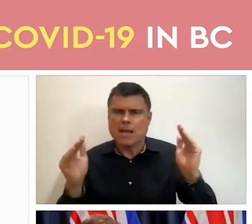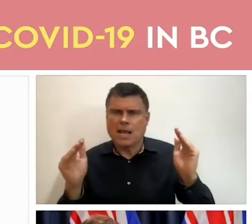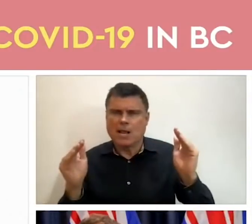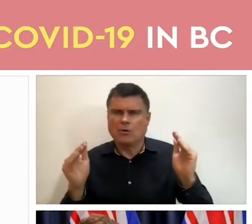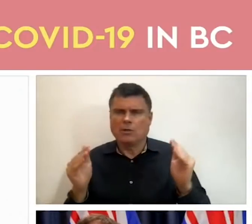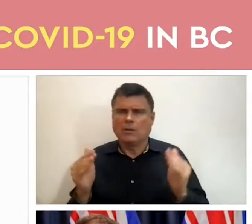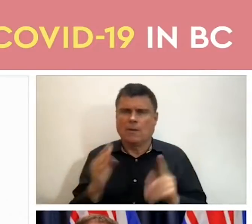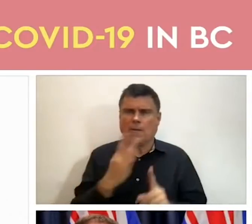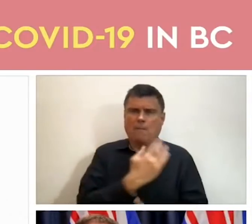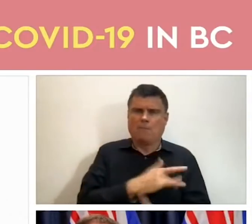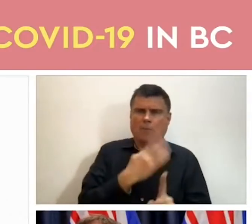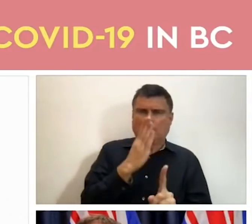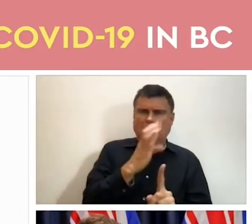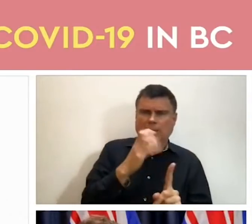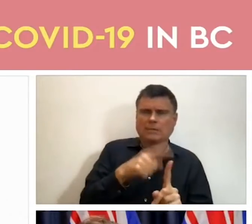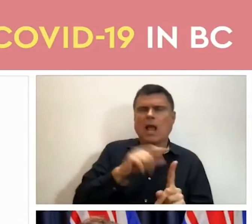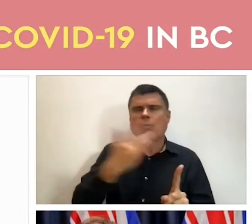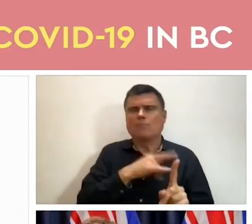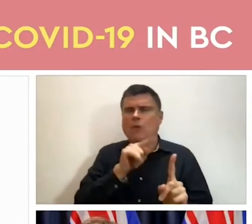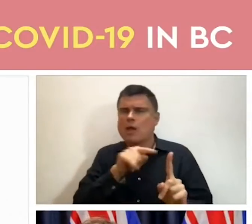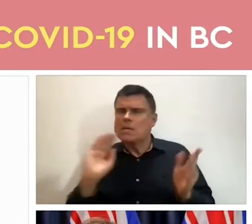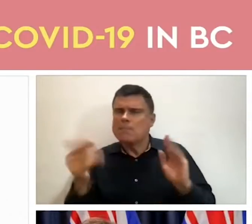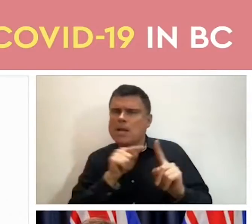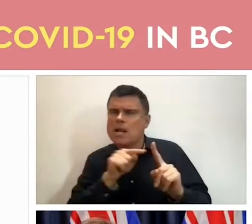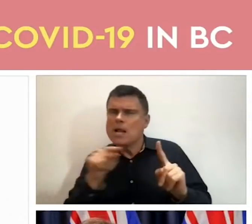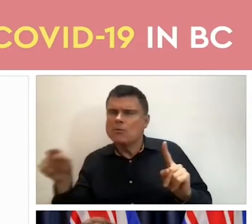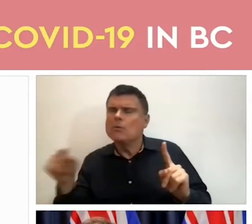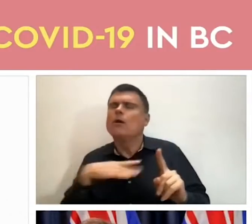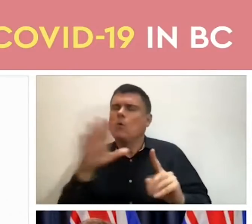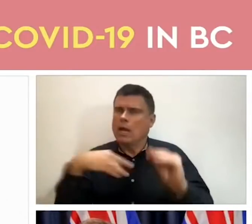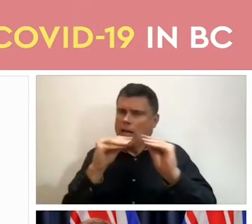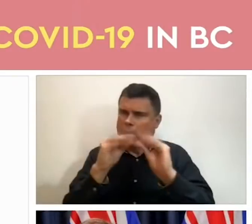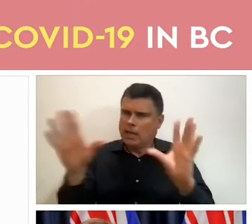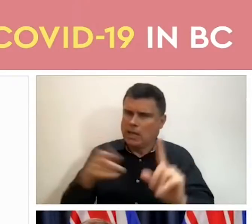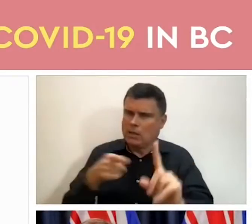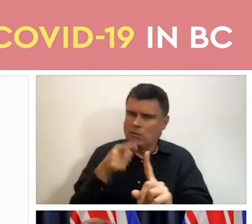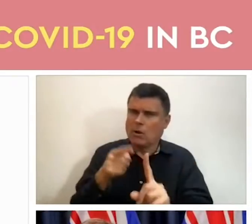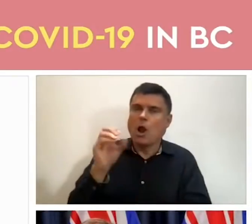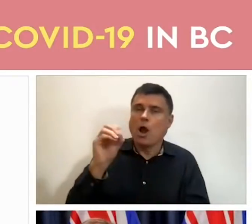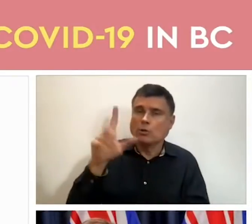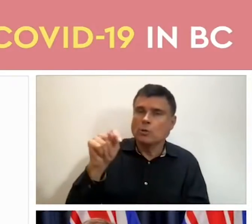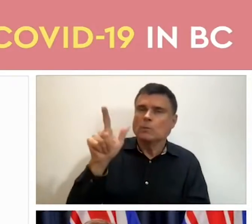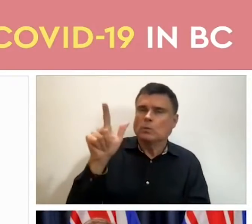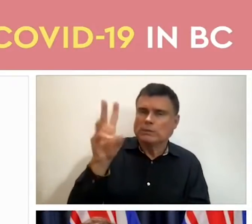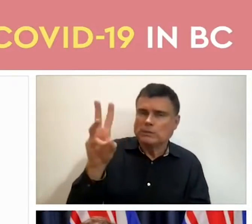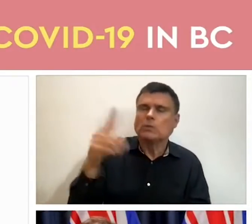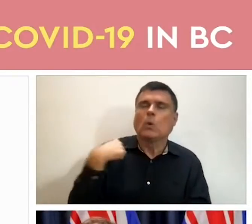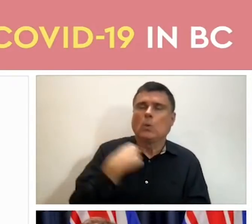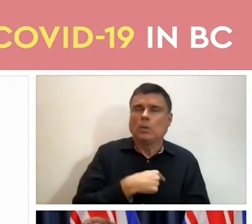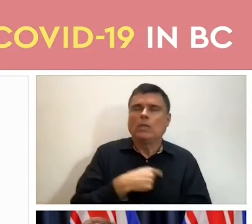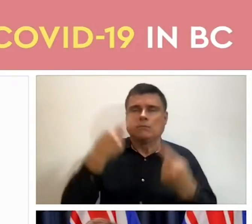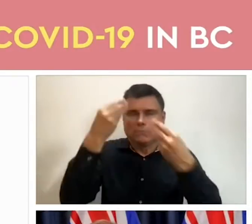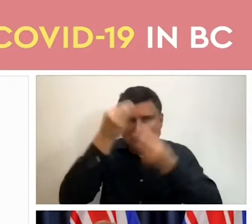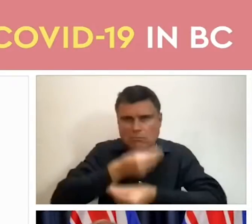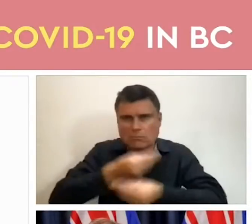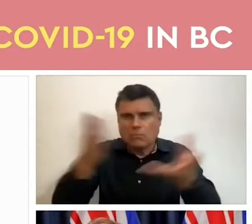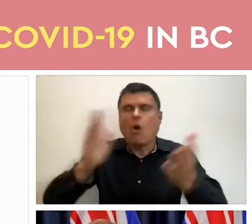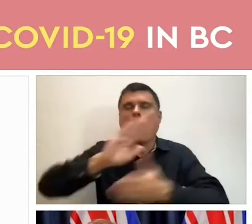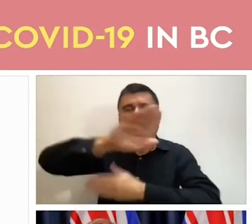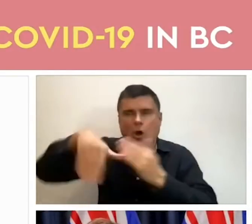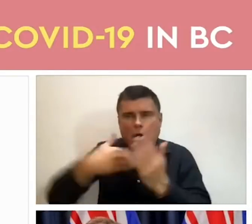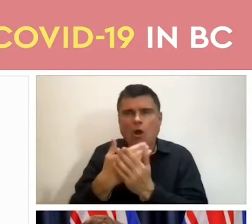over at that time on October 26th would receive a booster dose, and that is what's happening. To date,